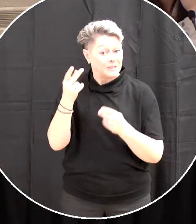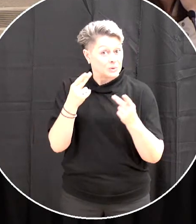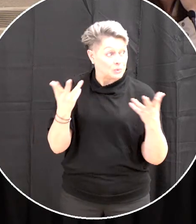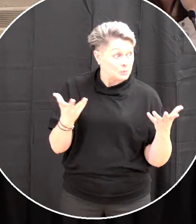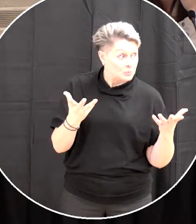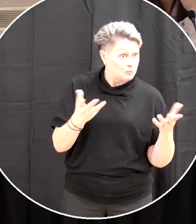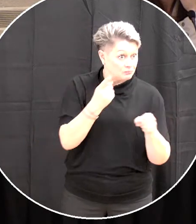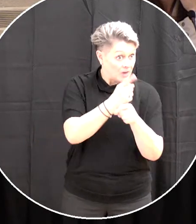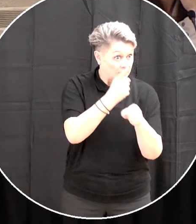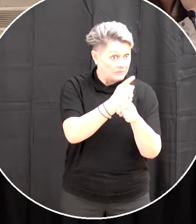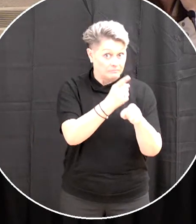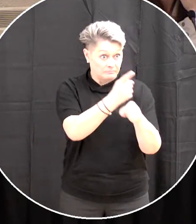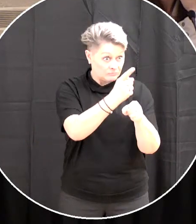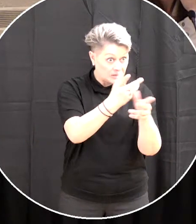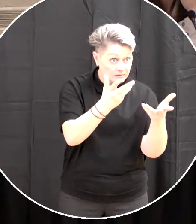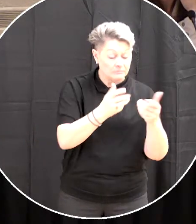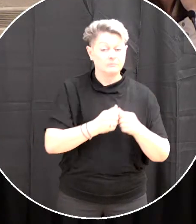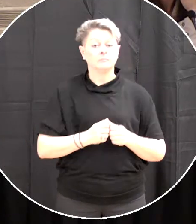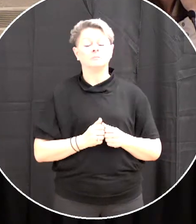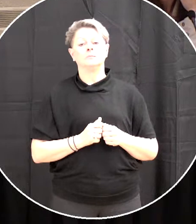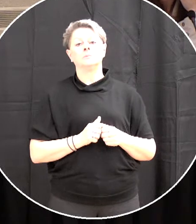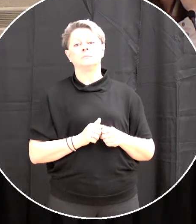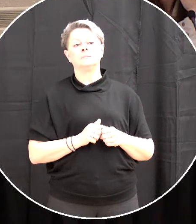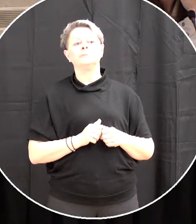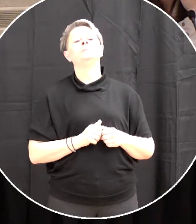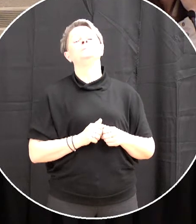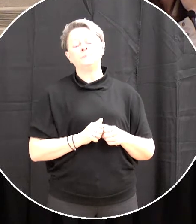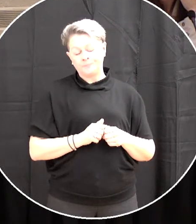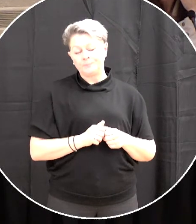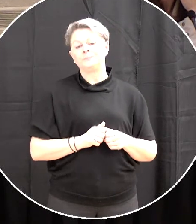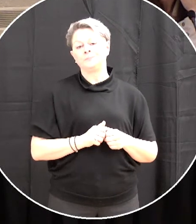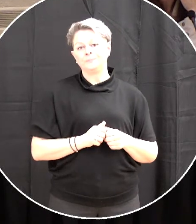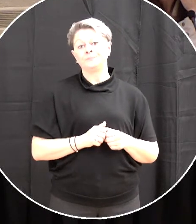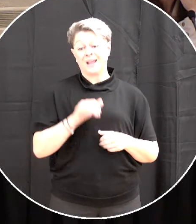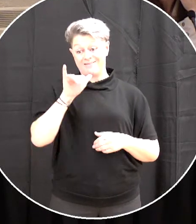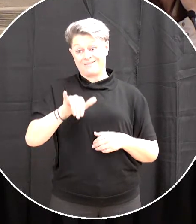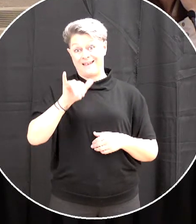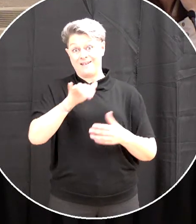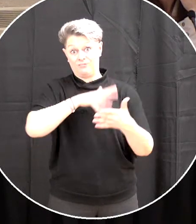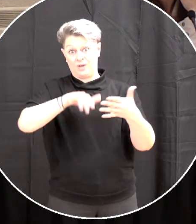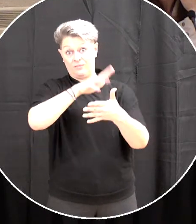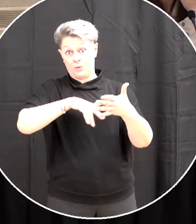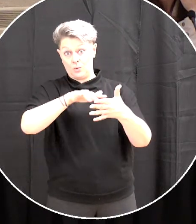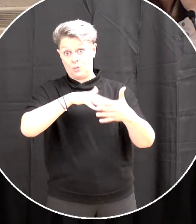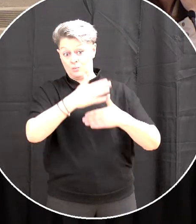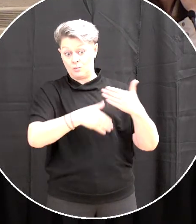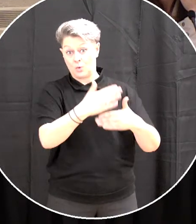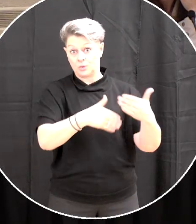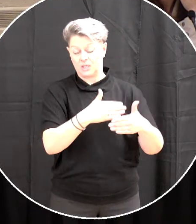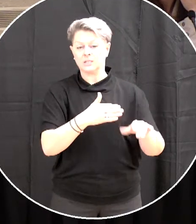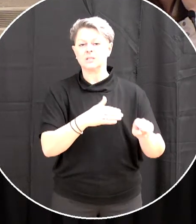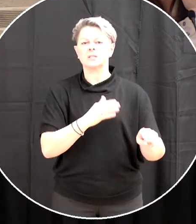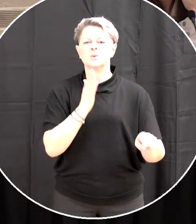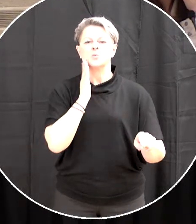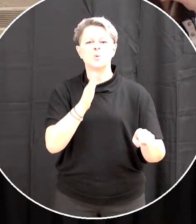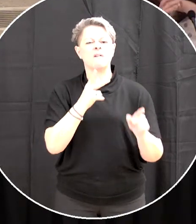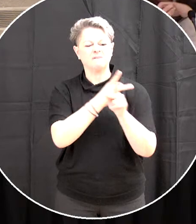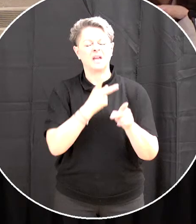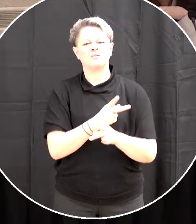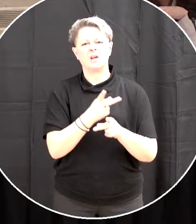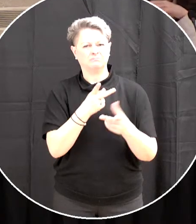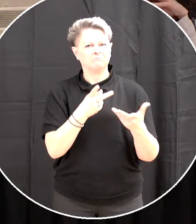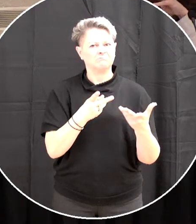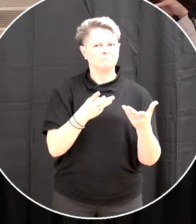my understanding. No, and again, this review process that we're going to undertake will take care of that. Yeah. But the intent is